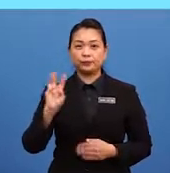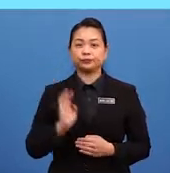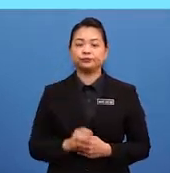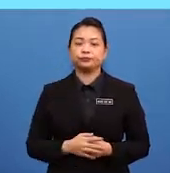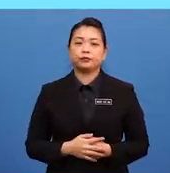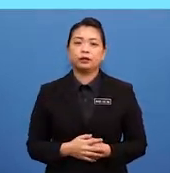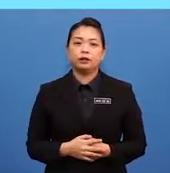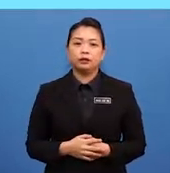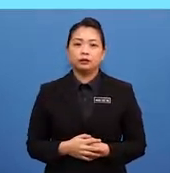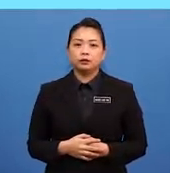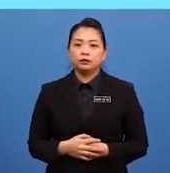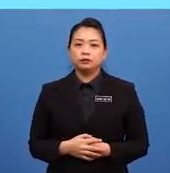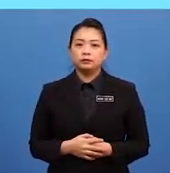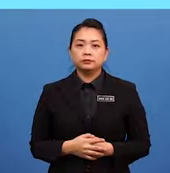W.